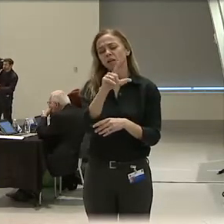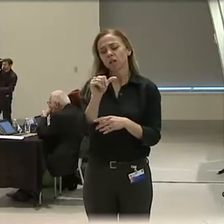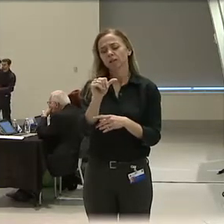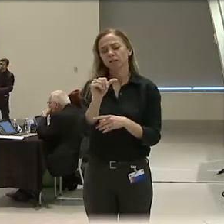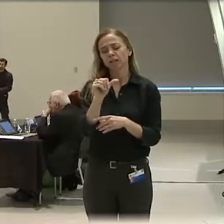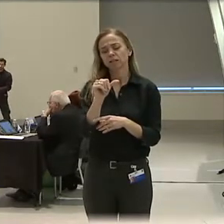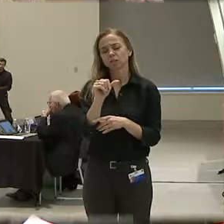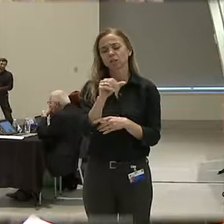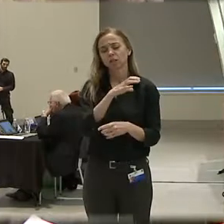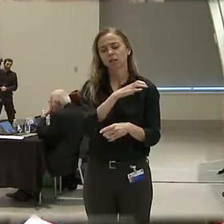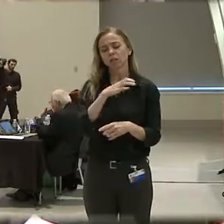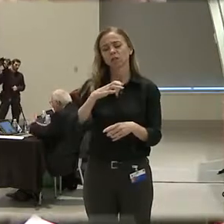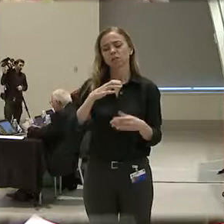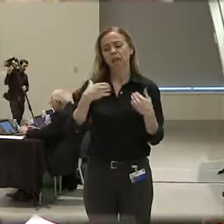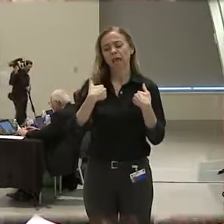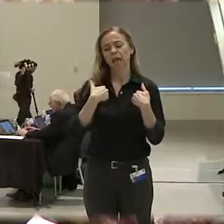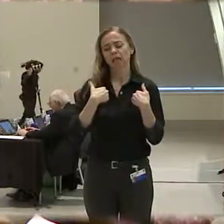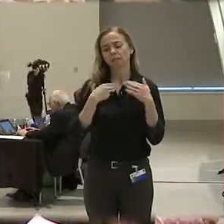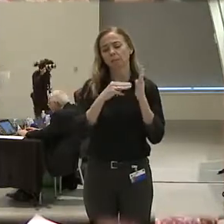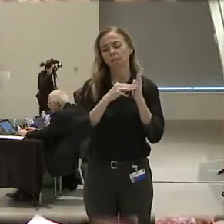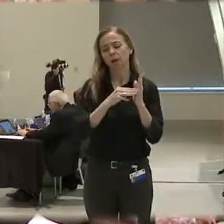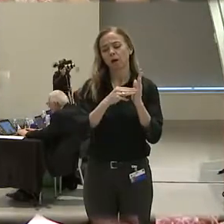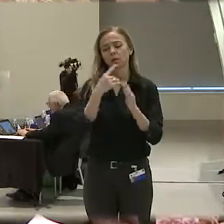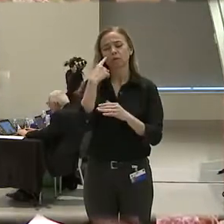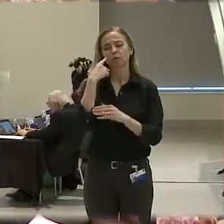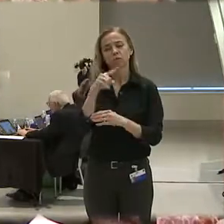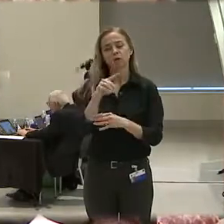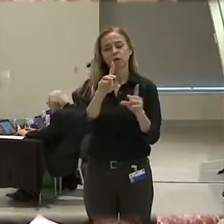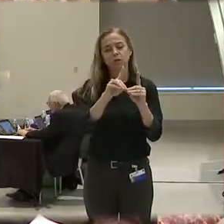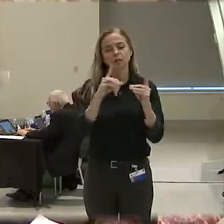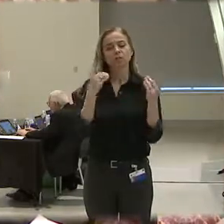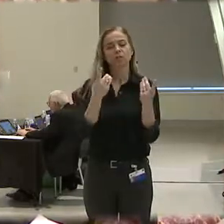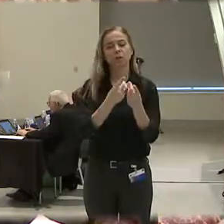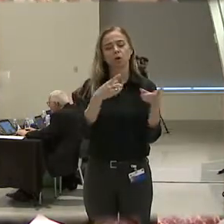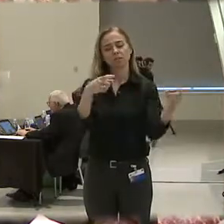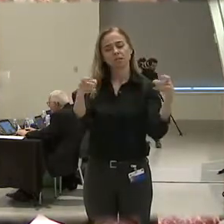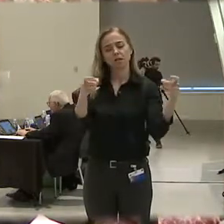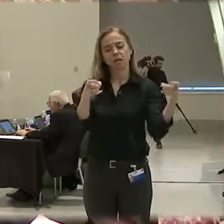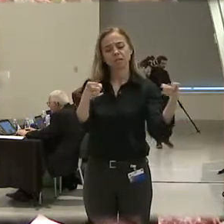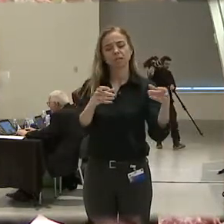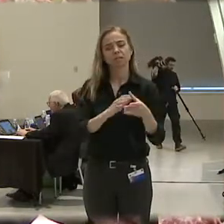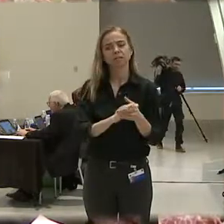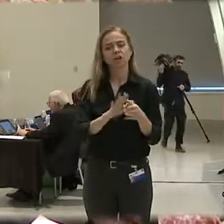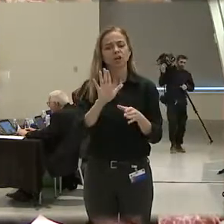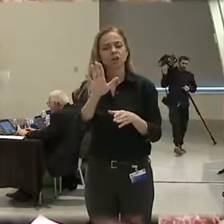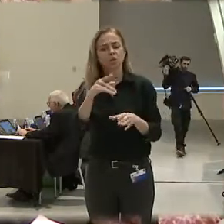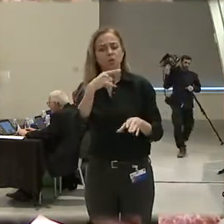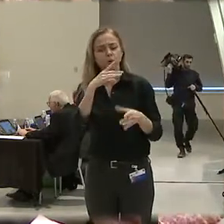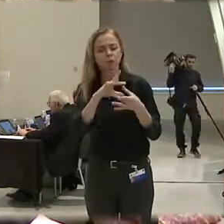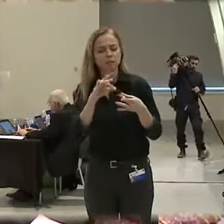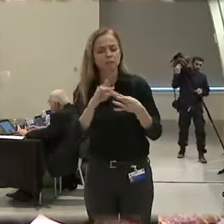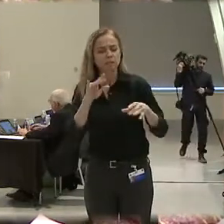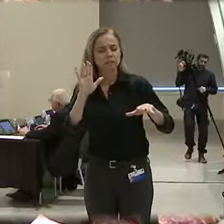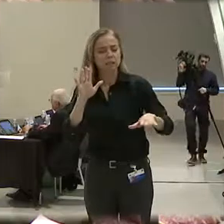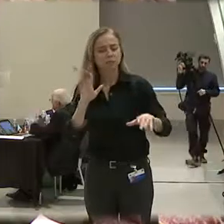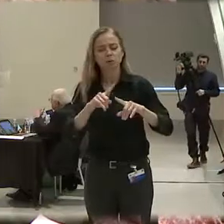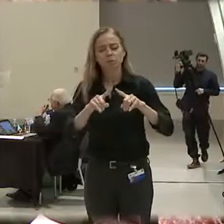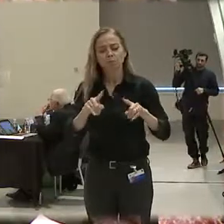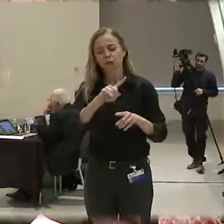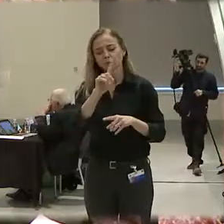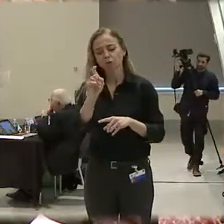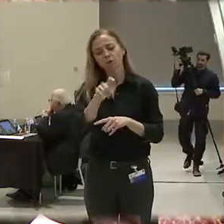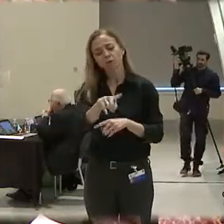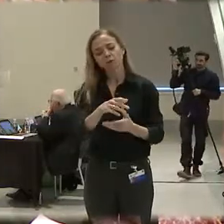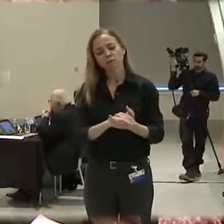Angeles Commission as a model for department governance in your testimony. But I just have a question